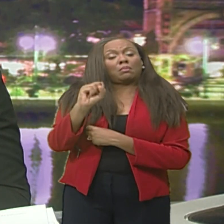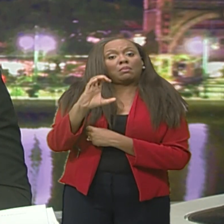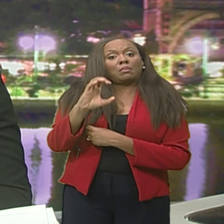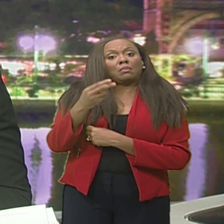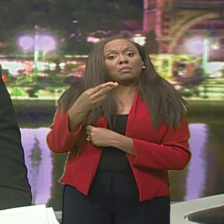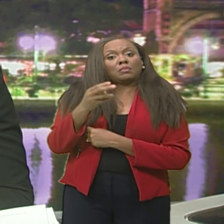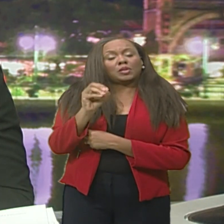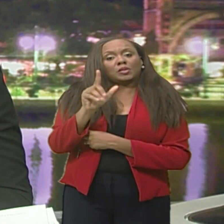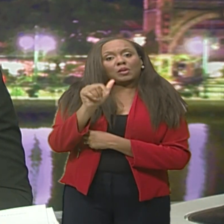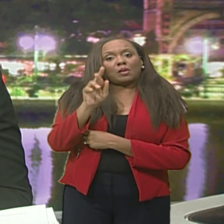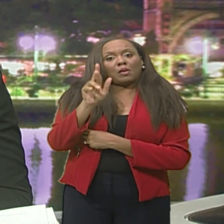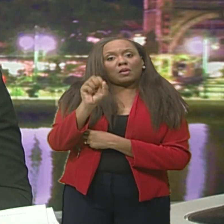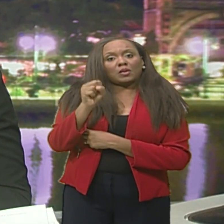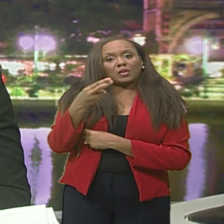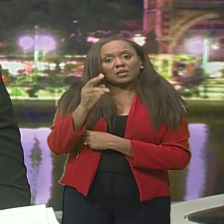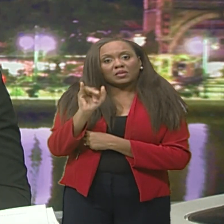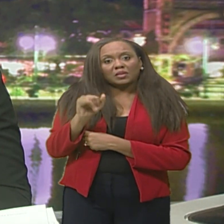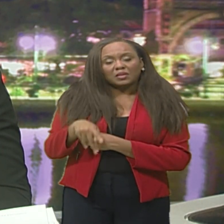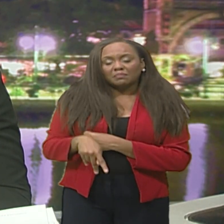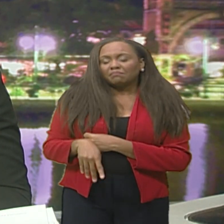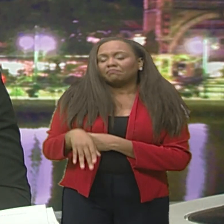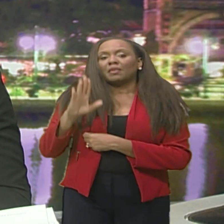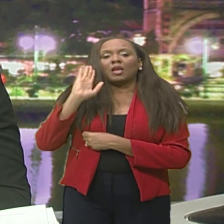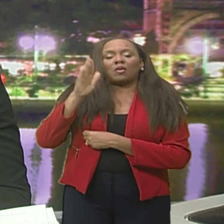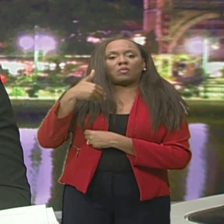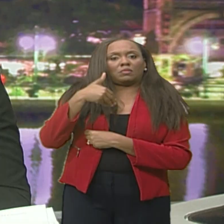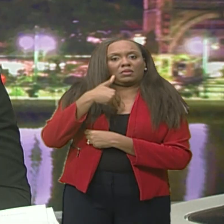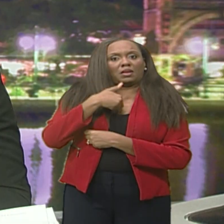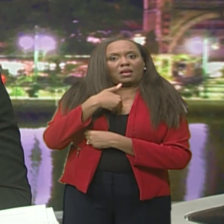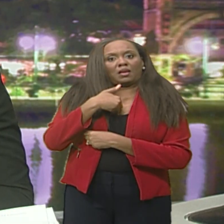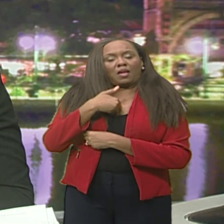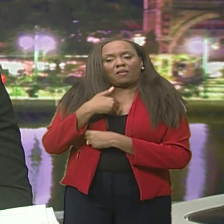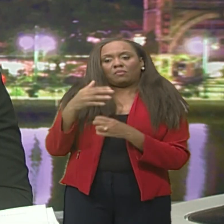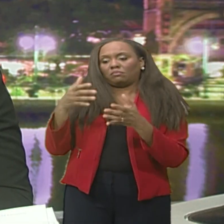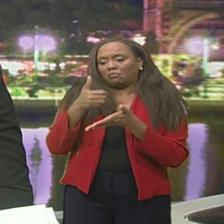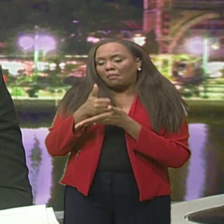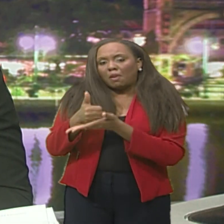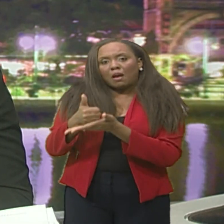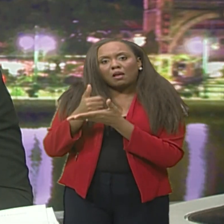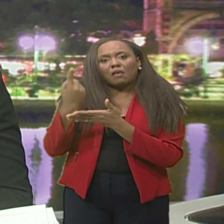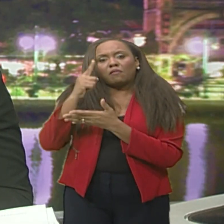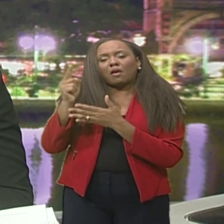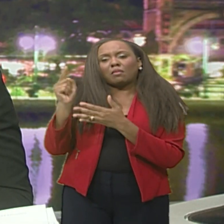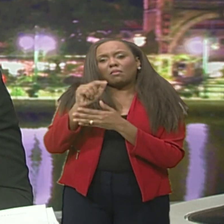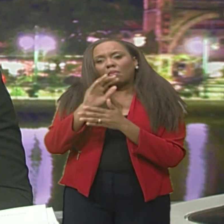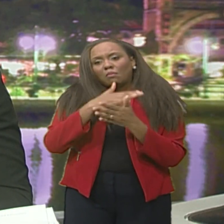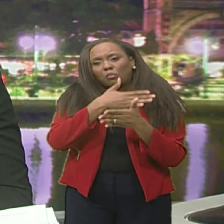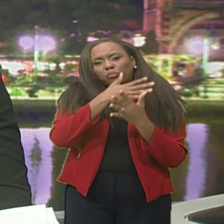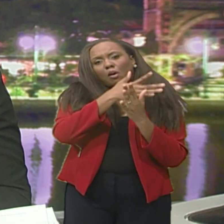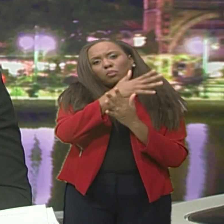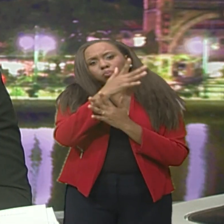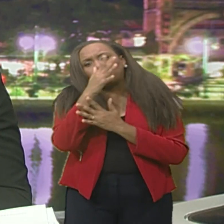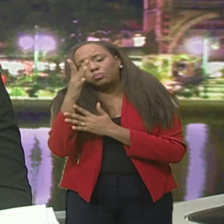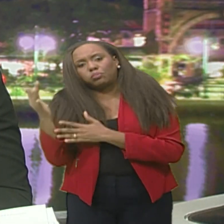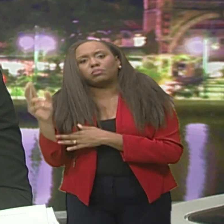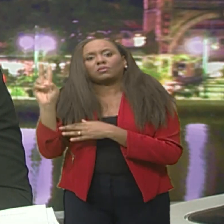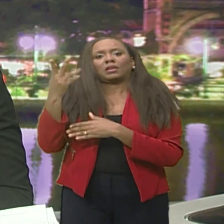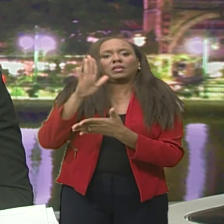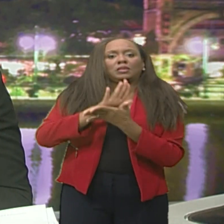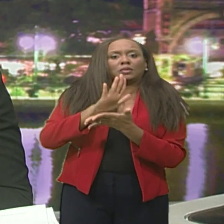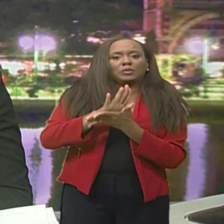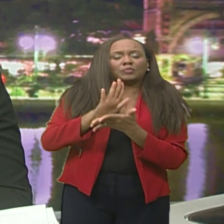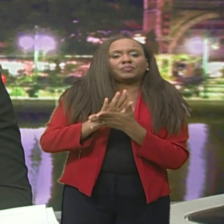Scholarship, through which their educational needs for their secondary school lives will be taken care of. Former recipient and deputy chairman of the